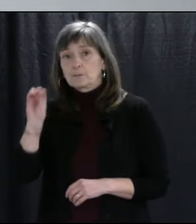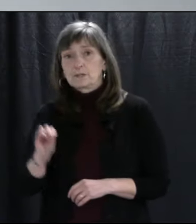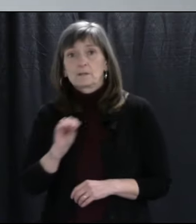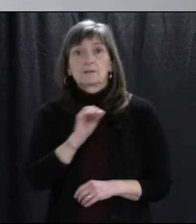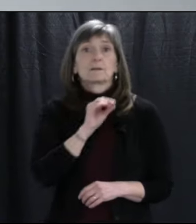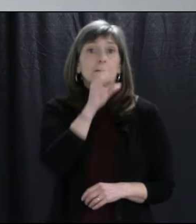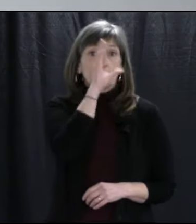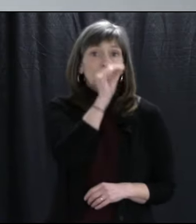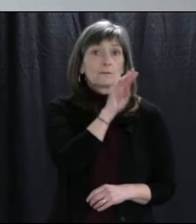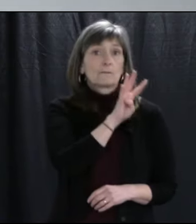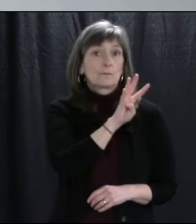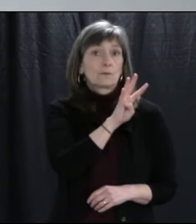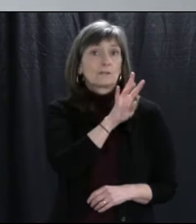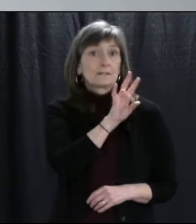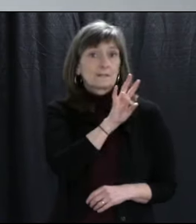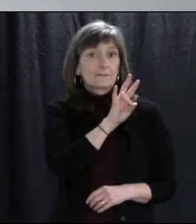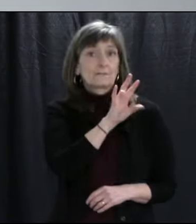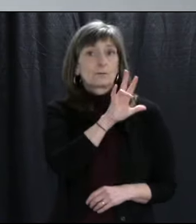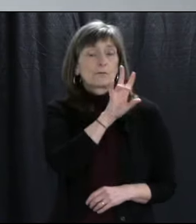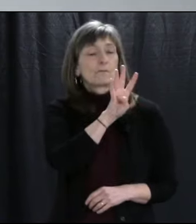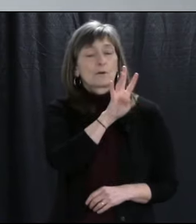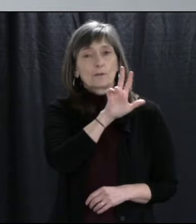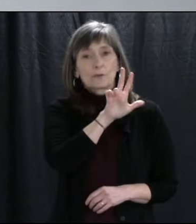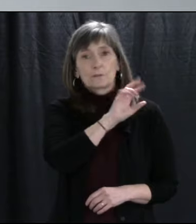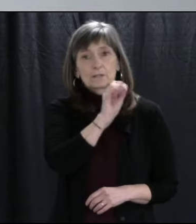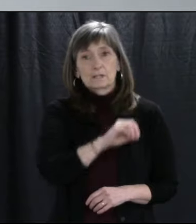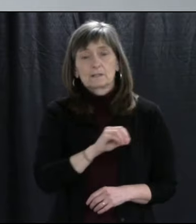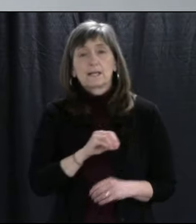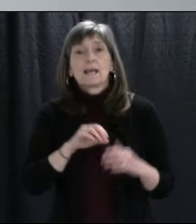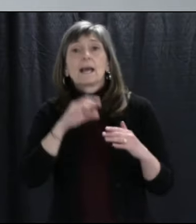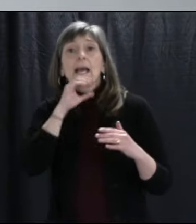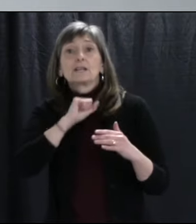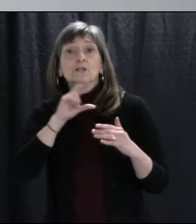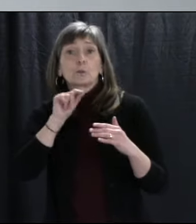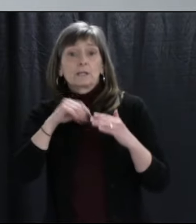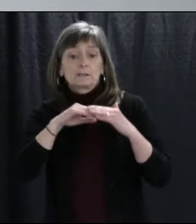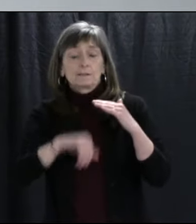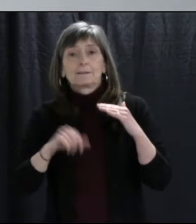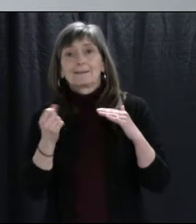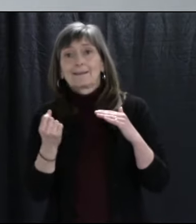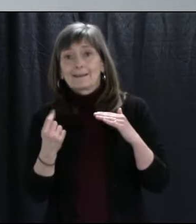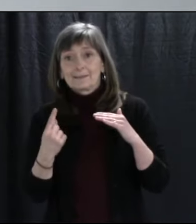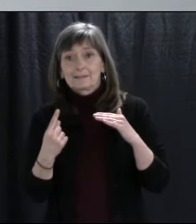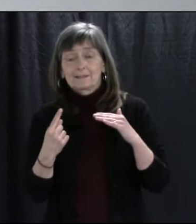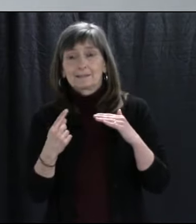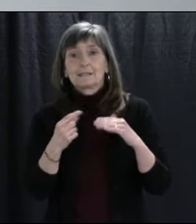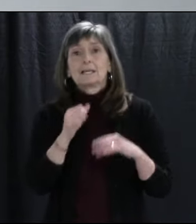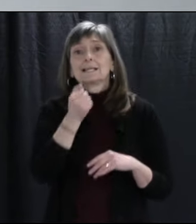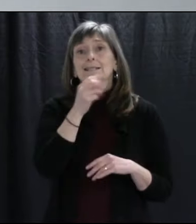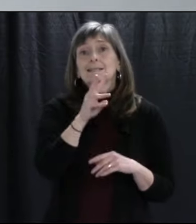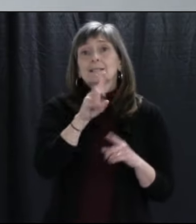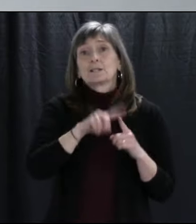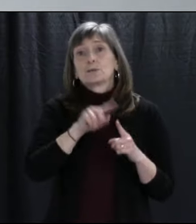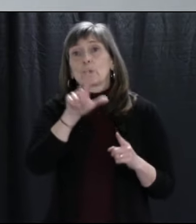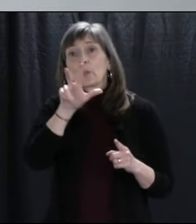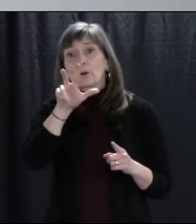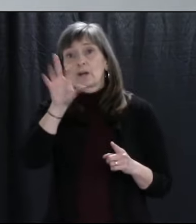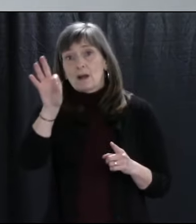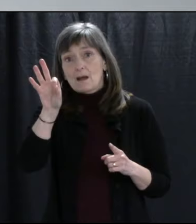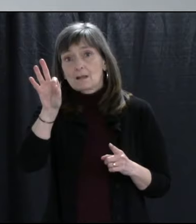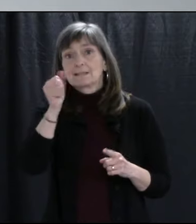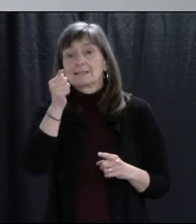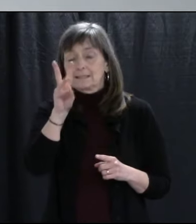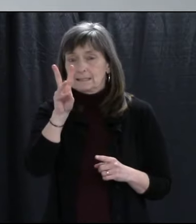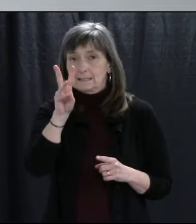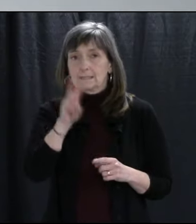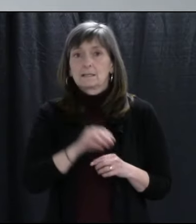male. We have 11 people under the age of 20, 16 between 20 and 39,